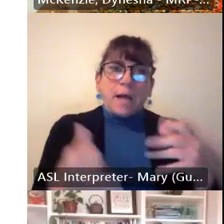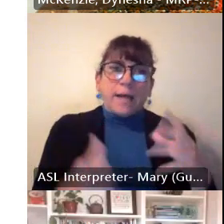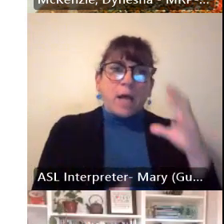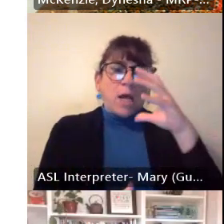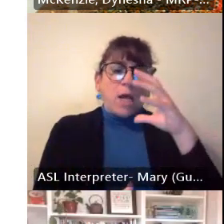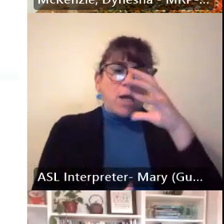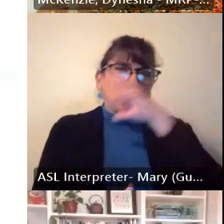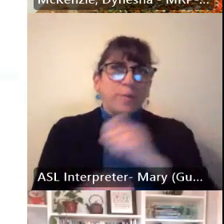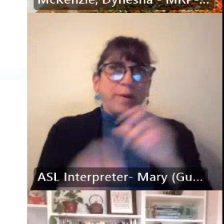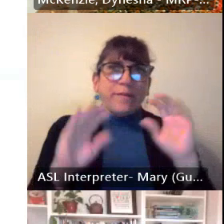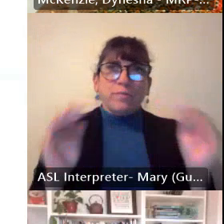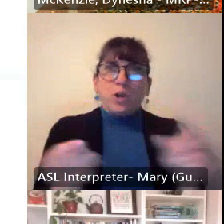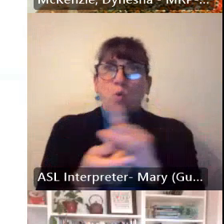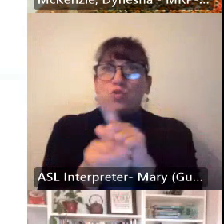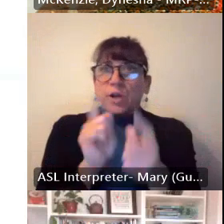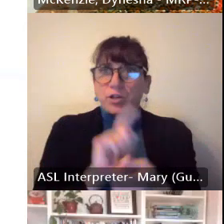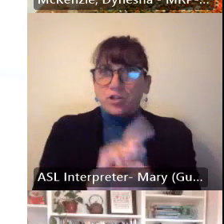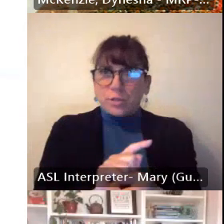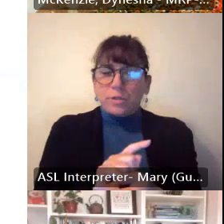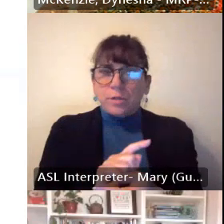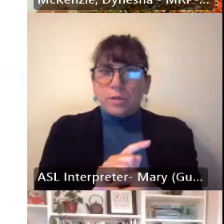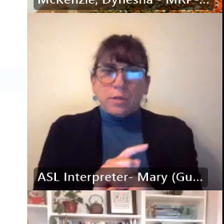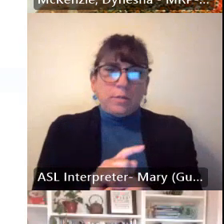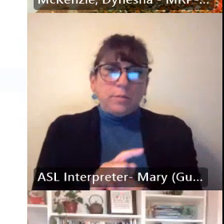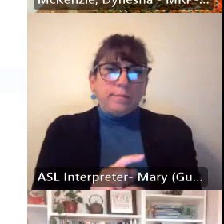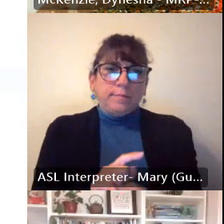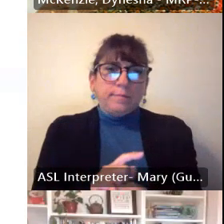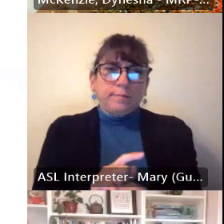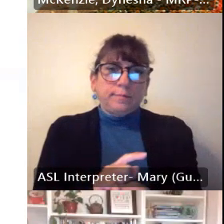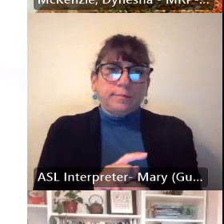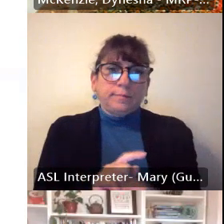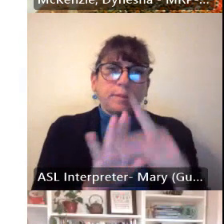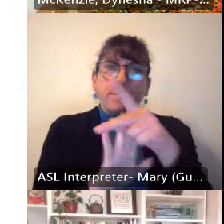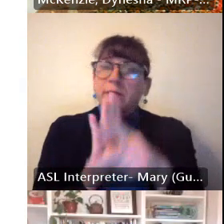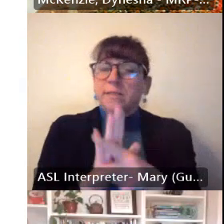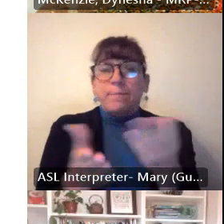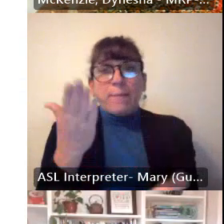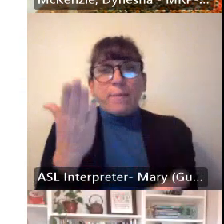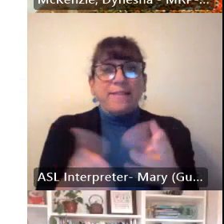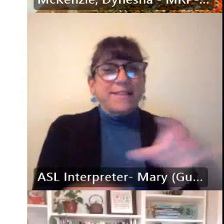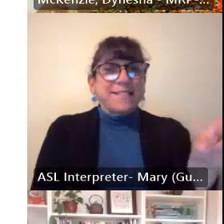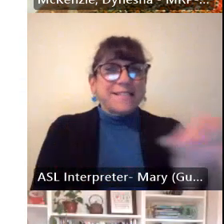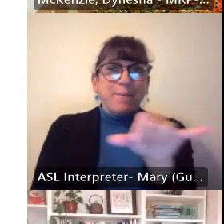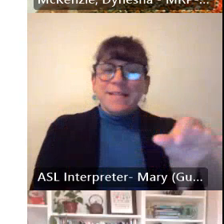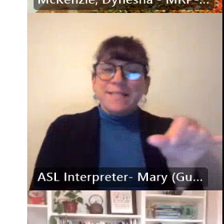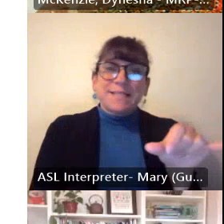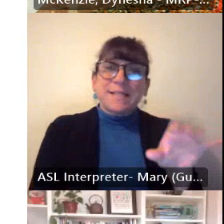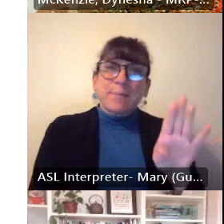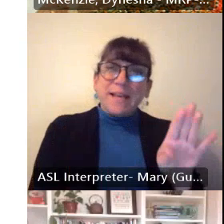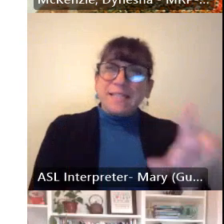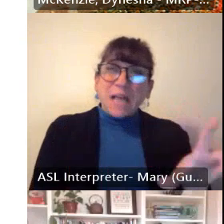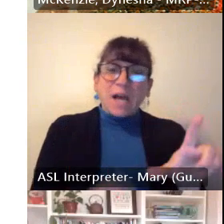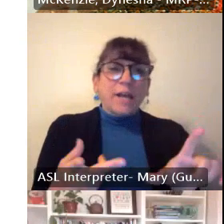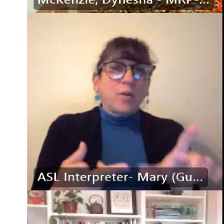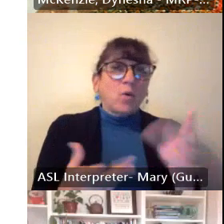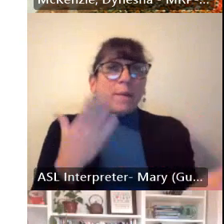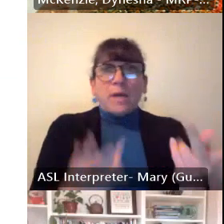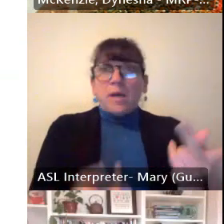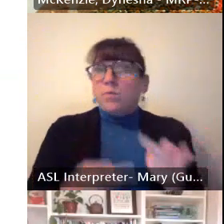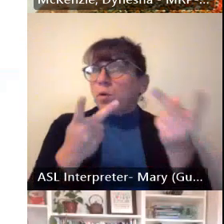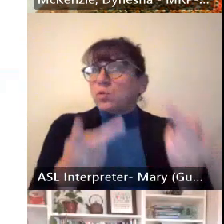no changes. The policy could be the same as baseline, or there could be proposals that